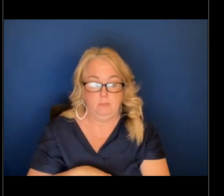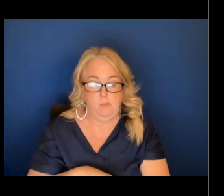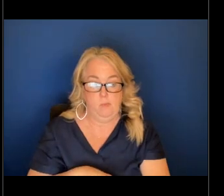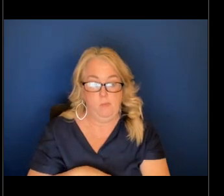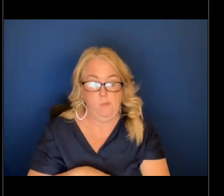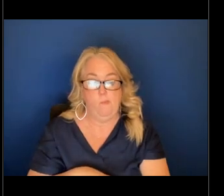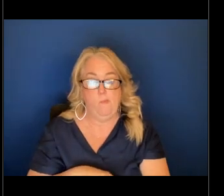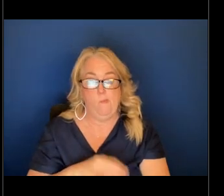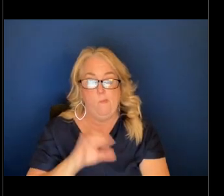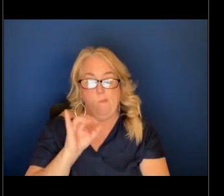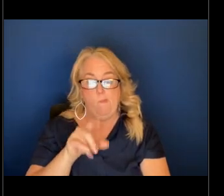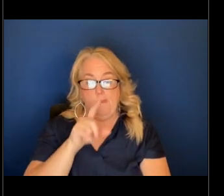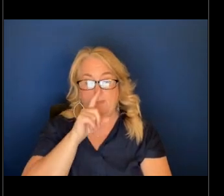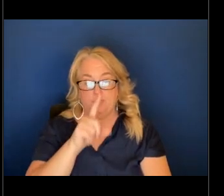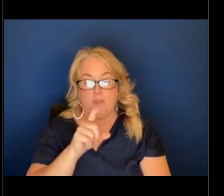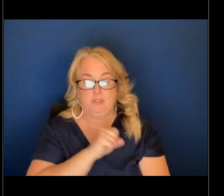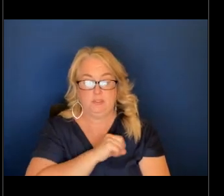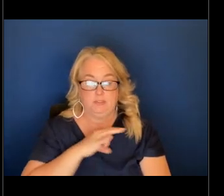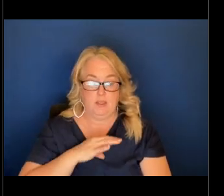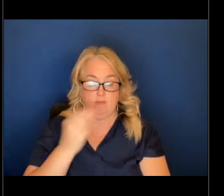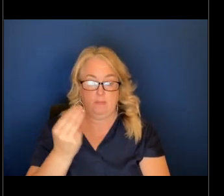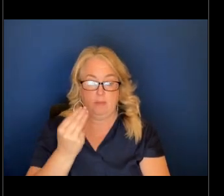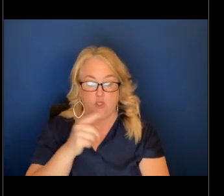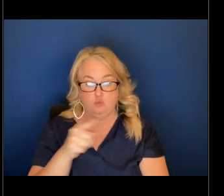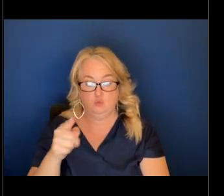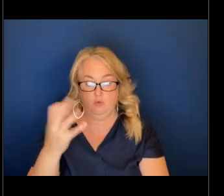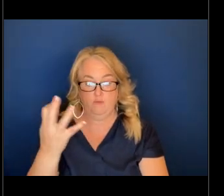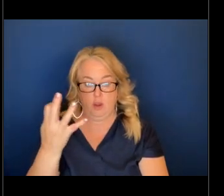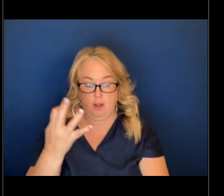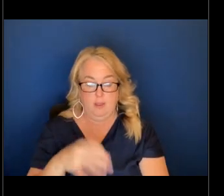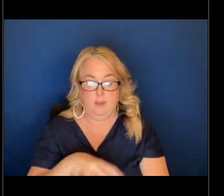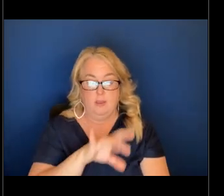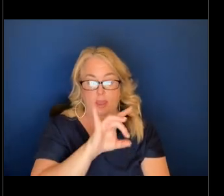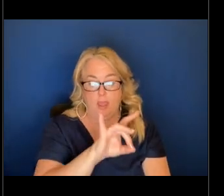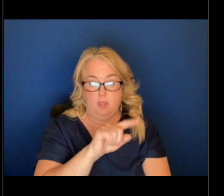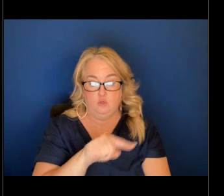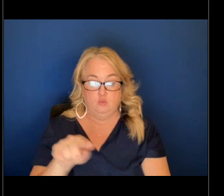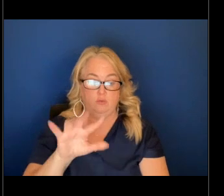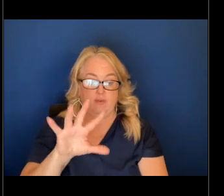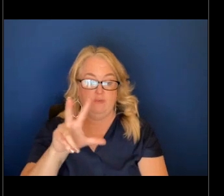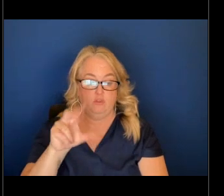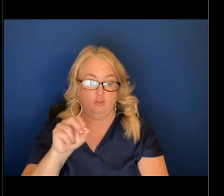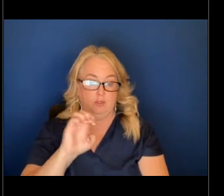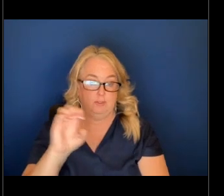which is staffed Monday through Friday from 8 a.m. to 5:30 p.m. Eastern.